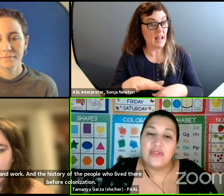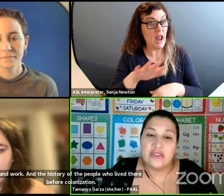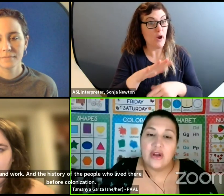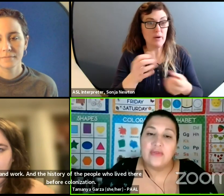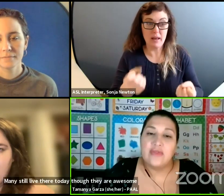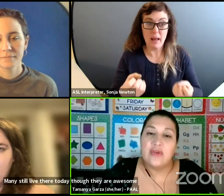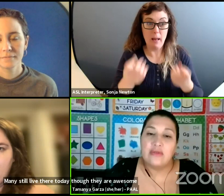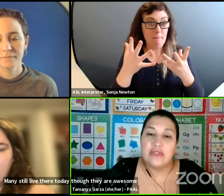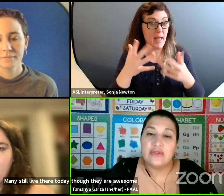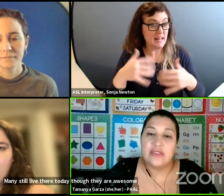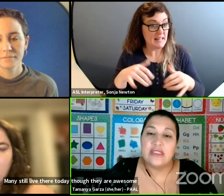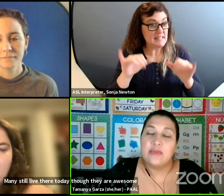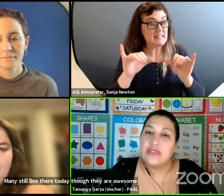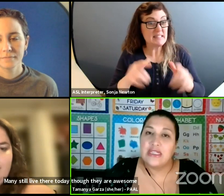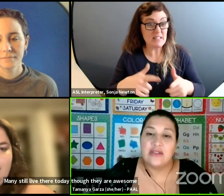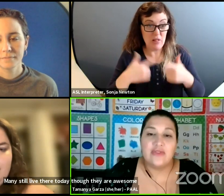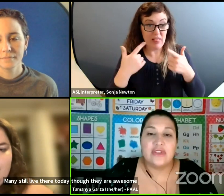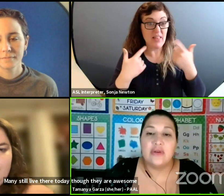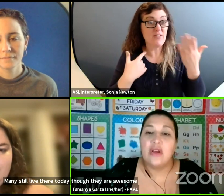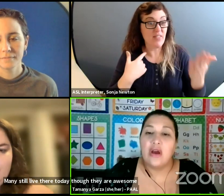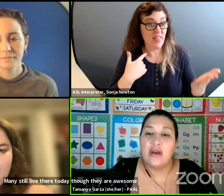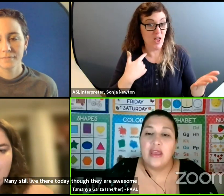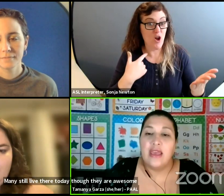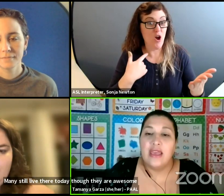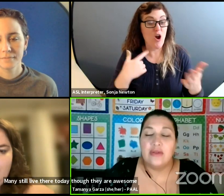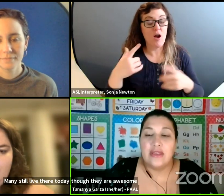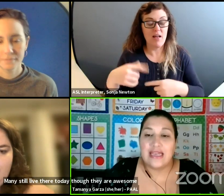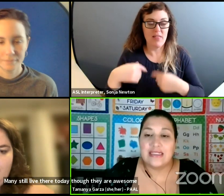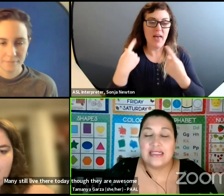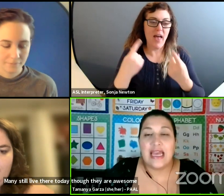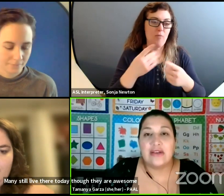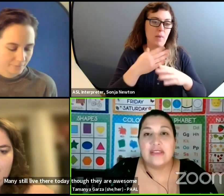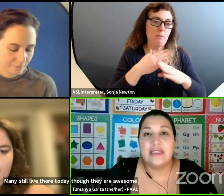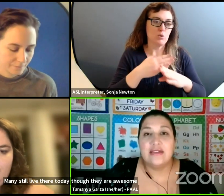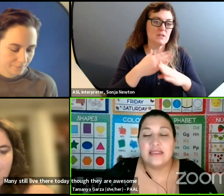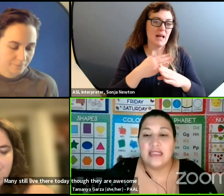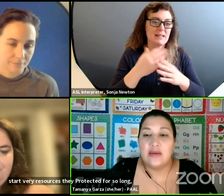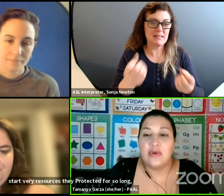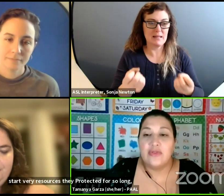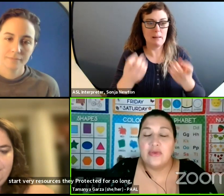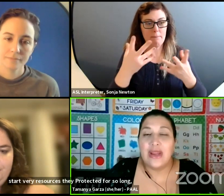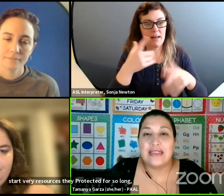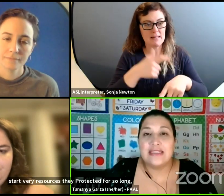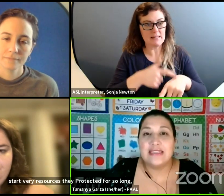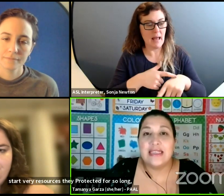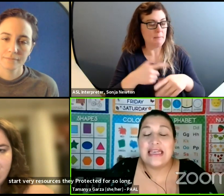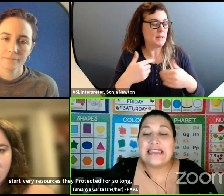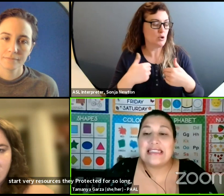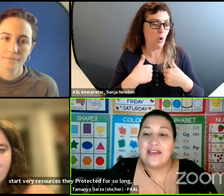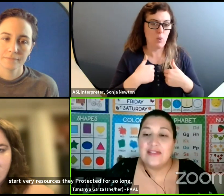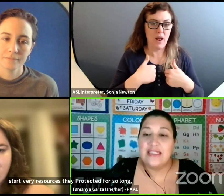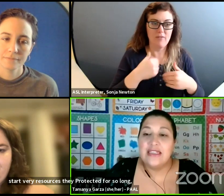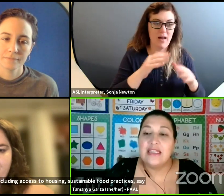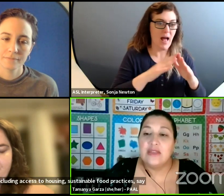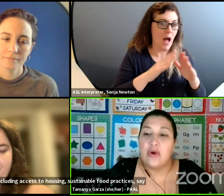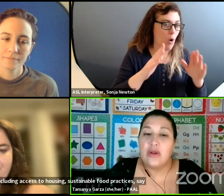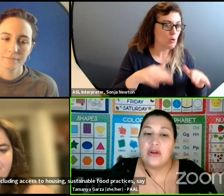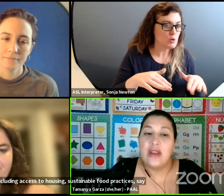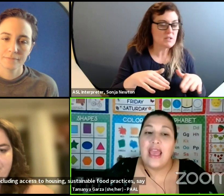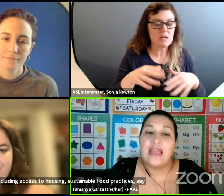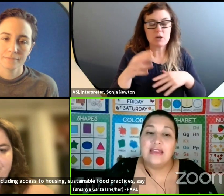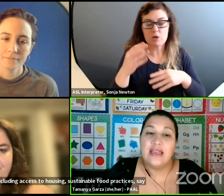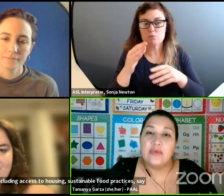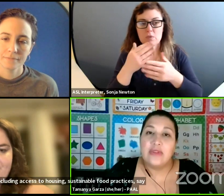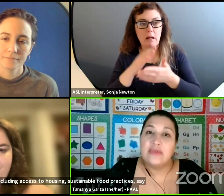though they are often starved of the very resources they protected for so long, including access to housing, sustainable food practices, safety, clean